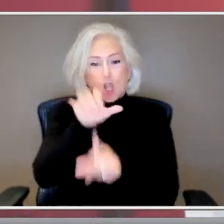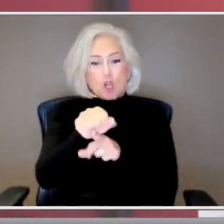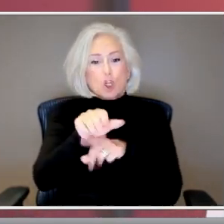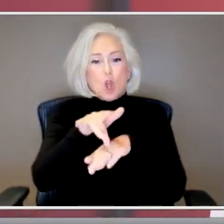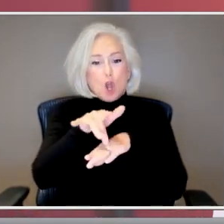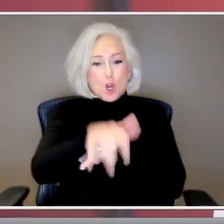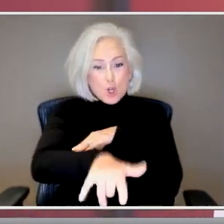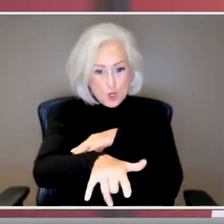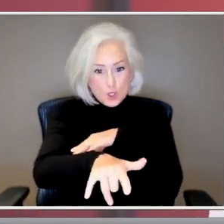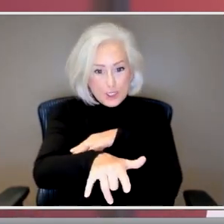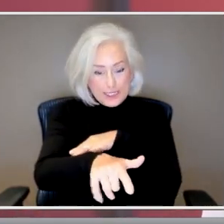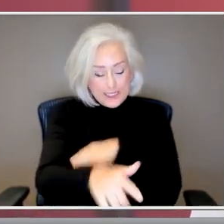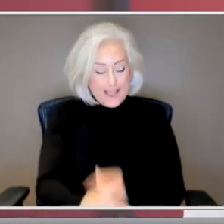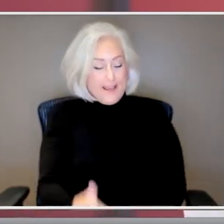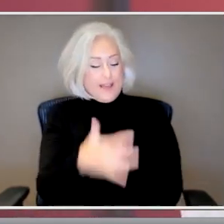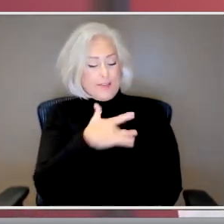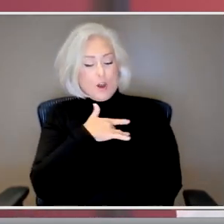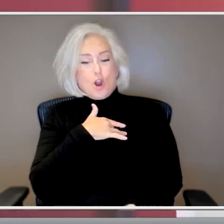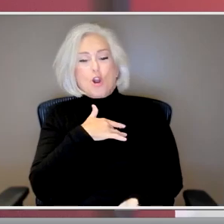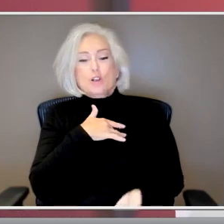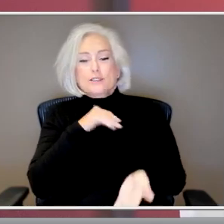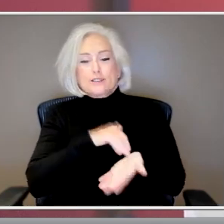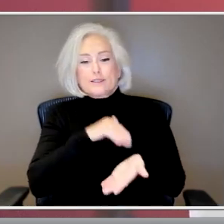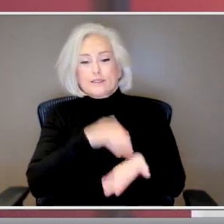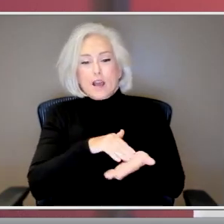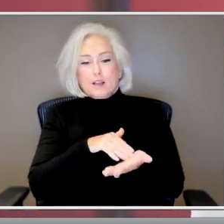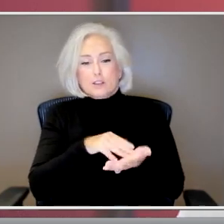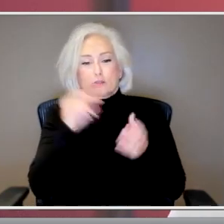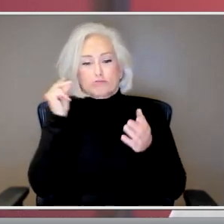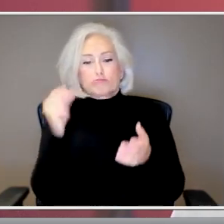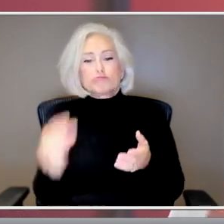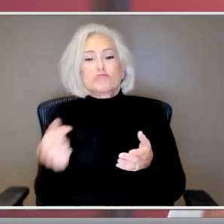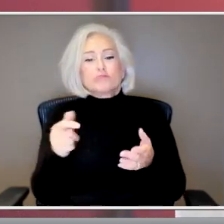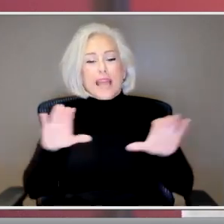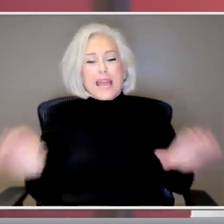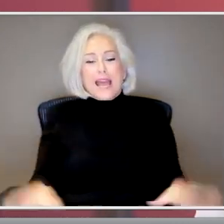just acted on it so quickly, so that they saved her life,